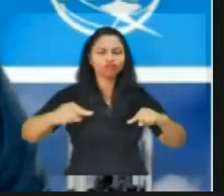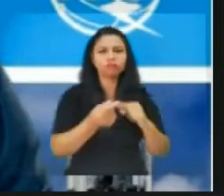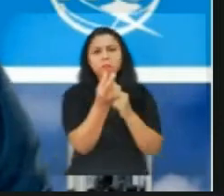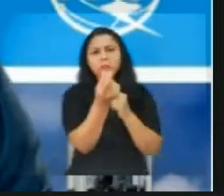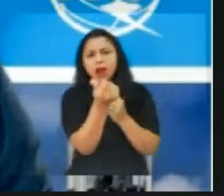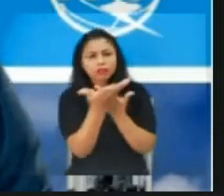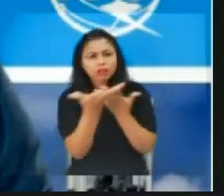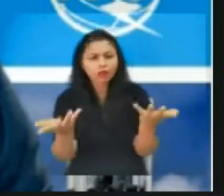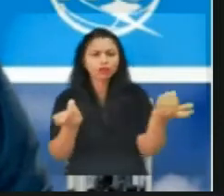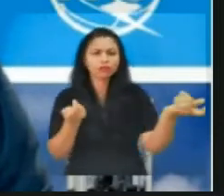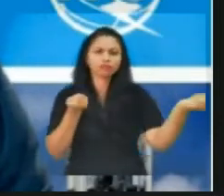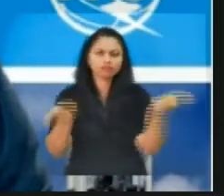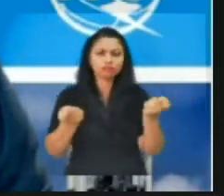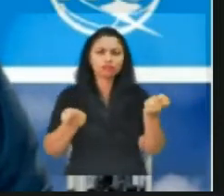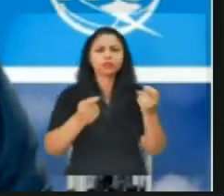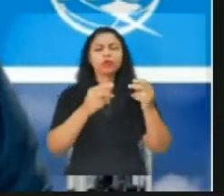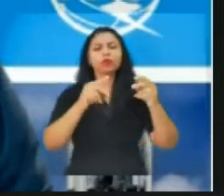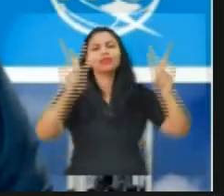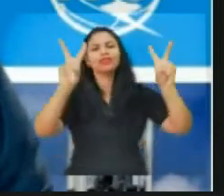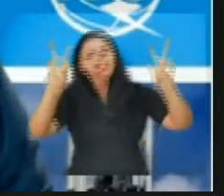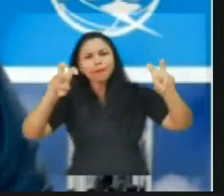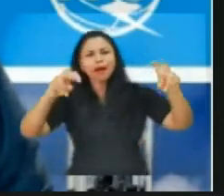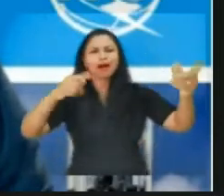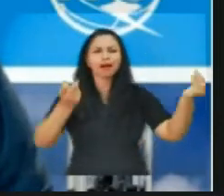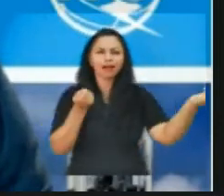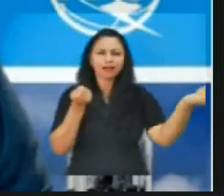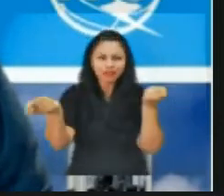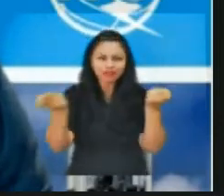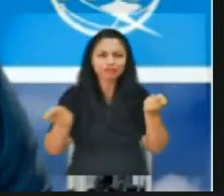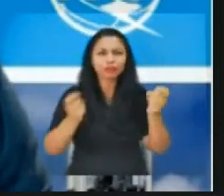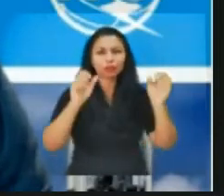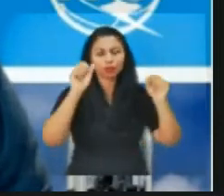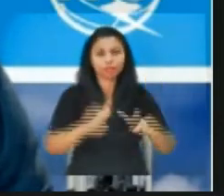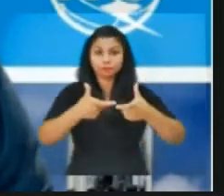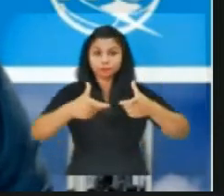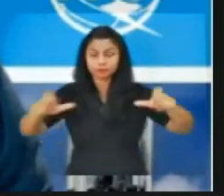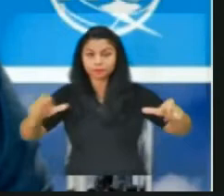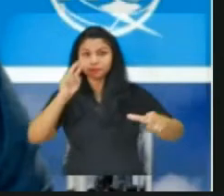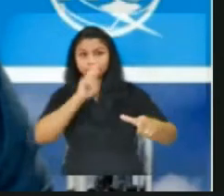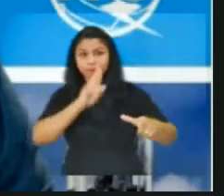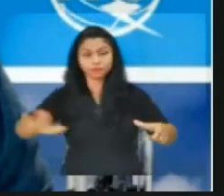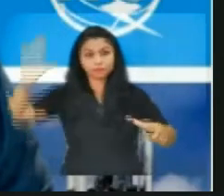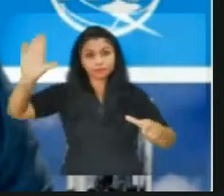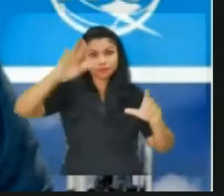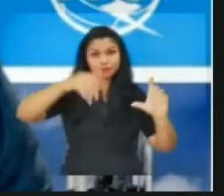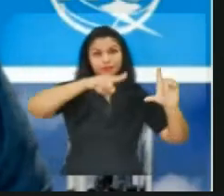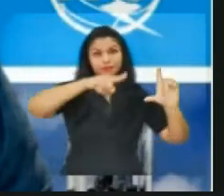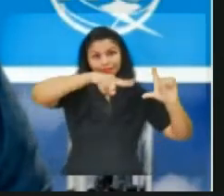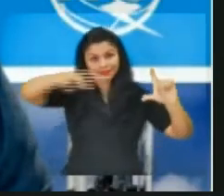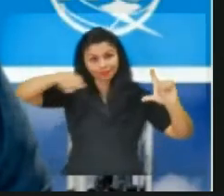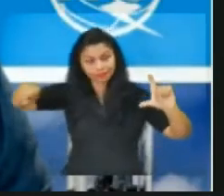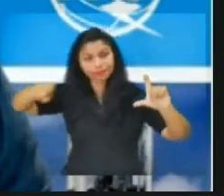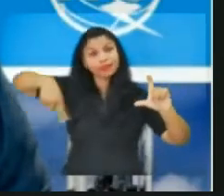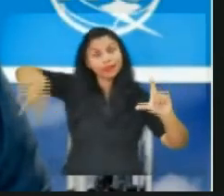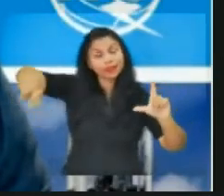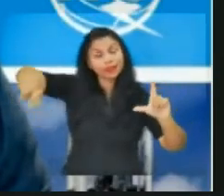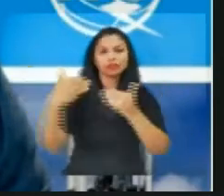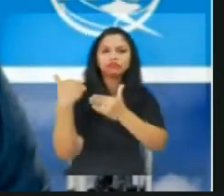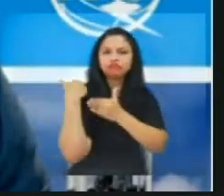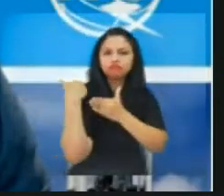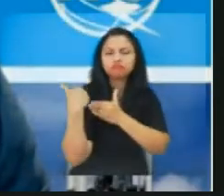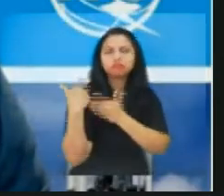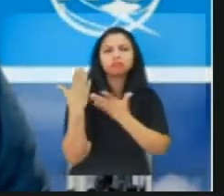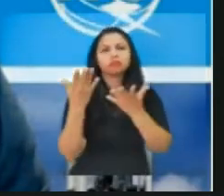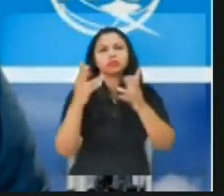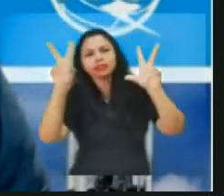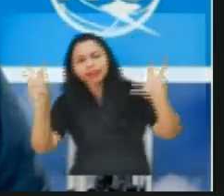these scarce resources. When we manage the spectrum, national regulators like the A&E should designate these resources